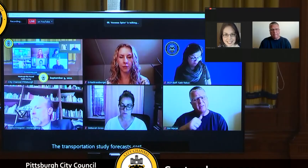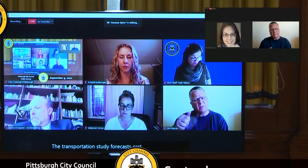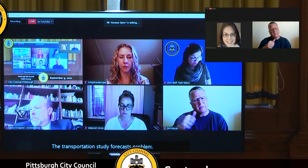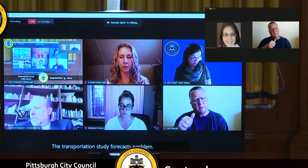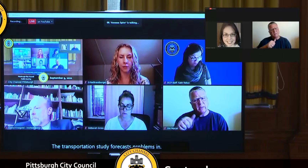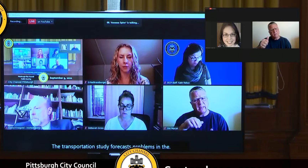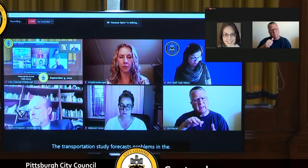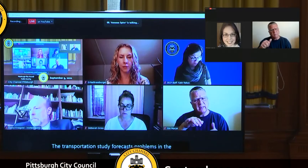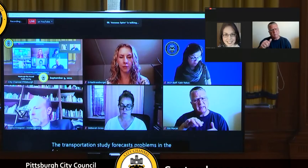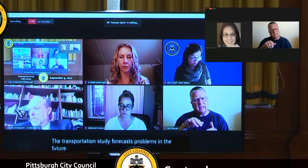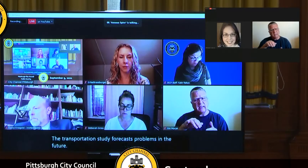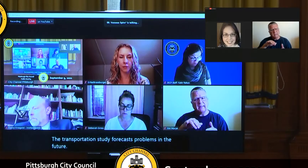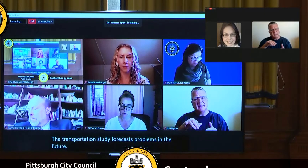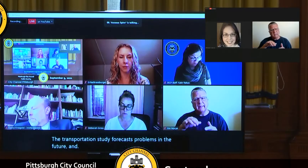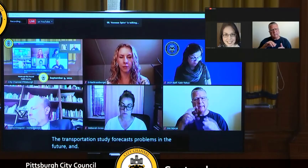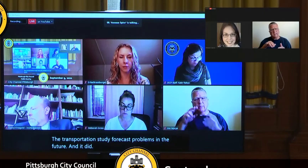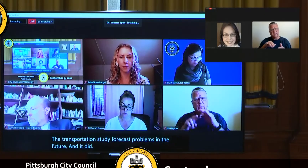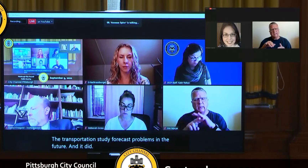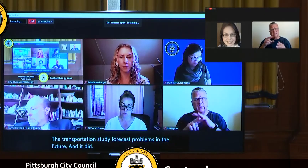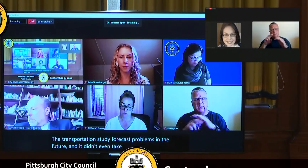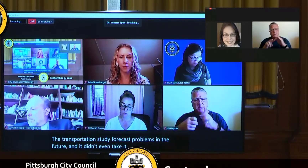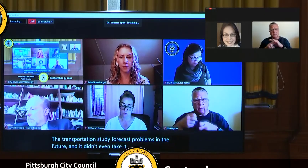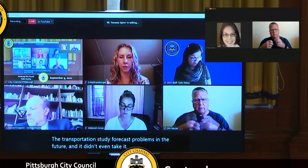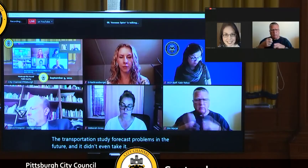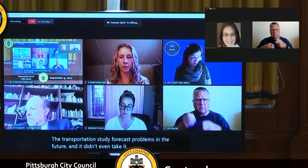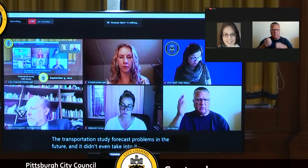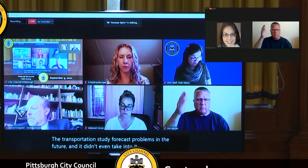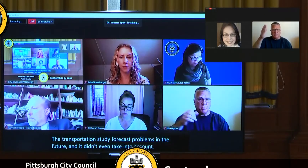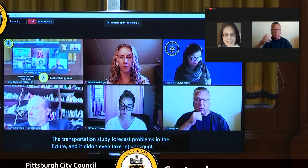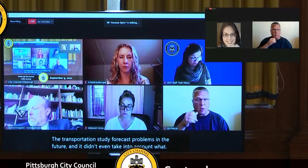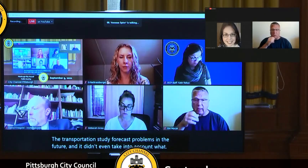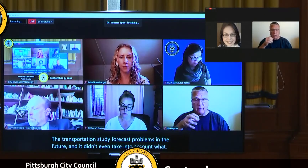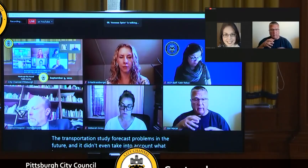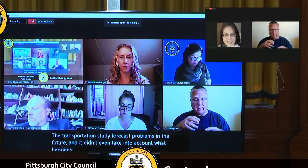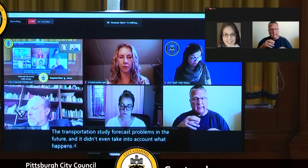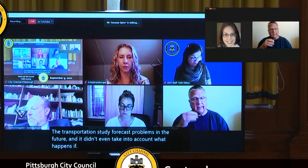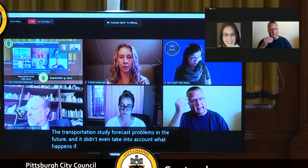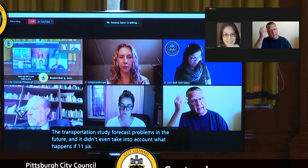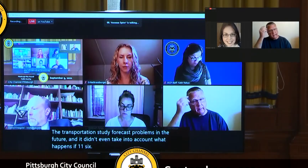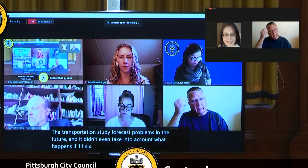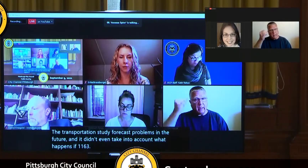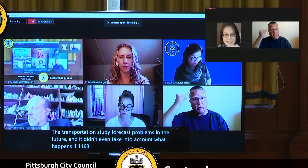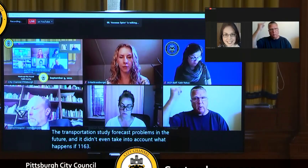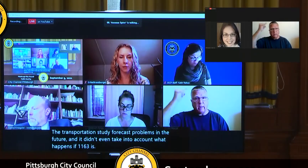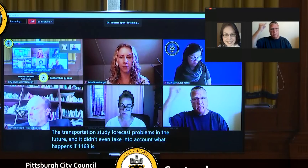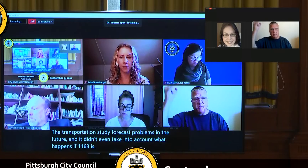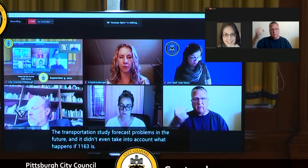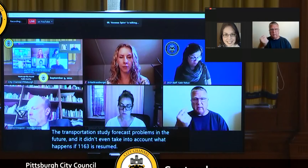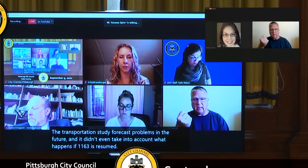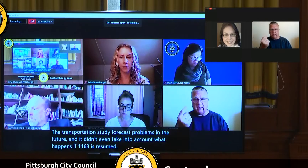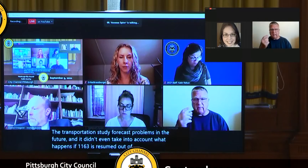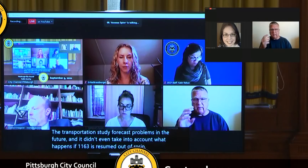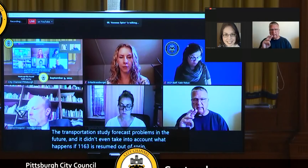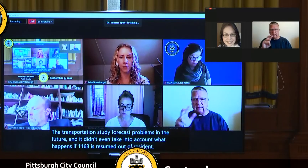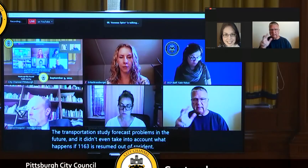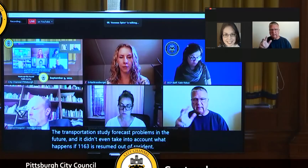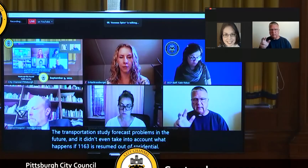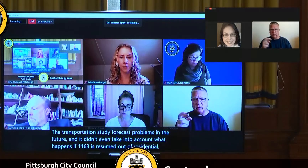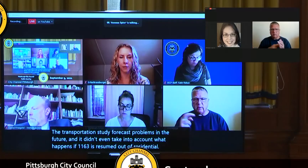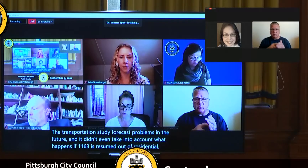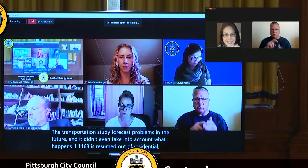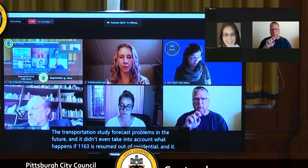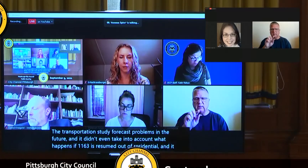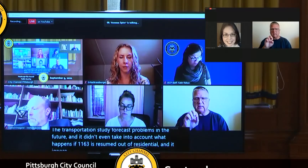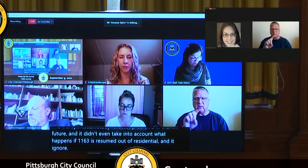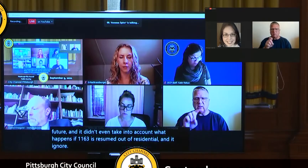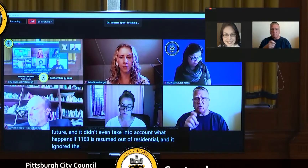in the future, and it didn't even take into account what happens if 1163 is rezoned out of residential. And it ignored